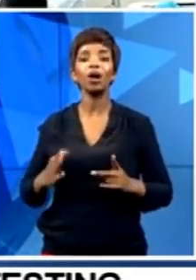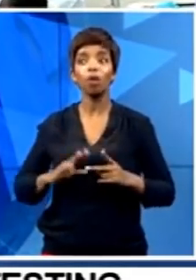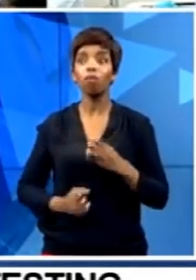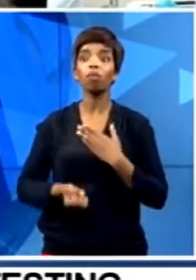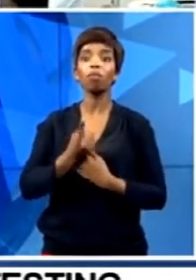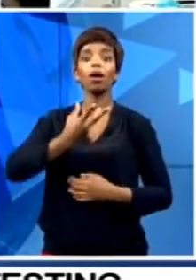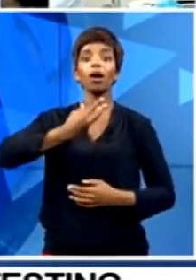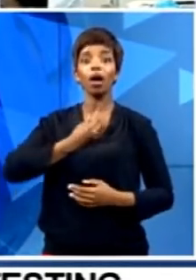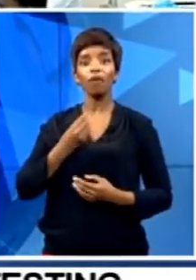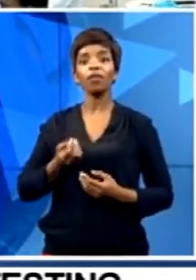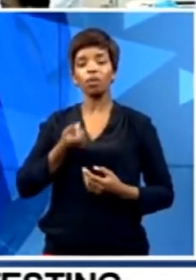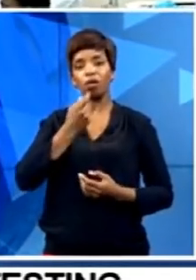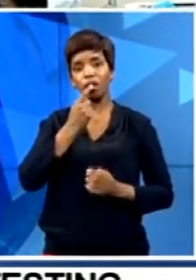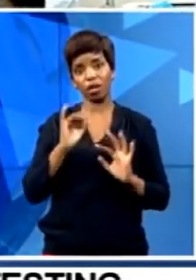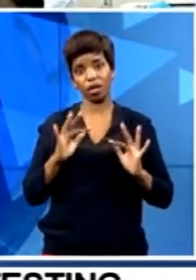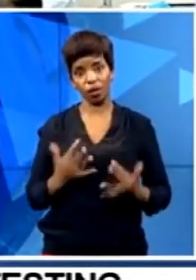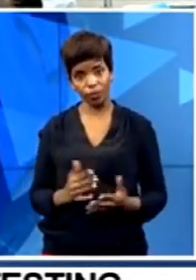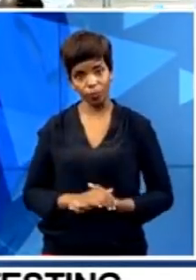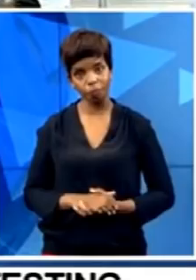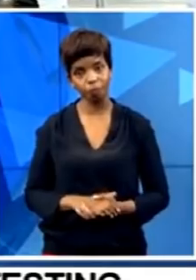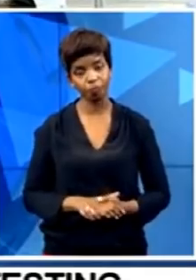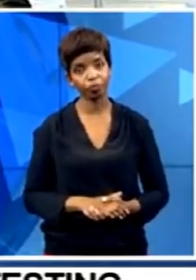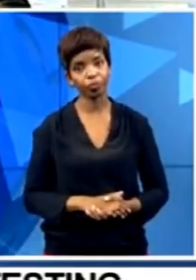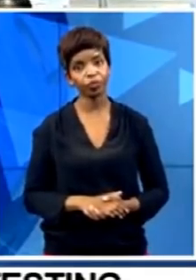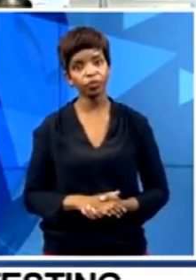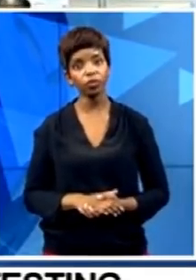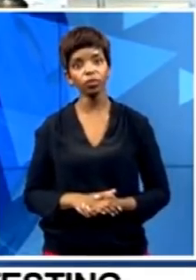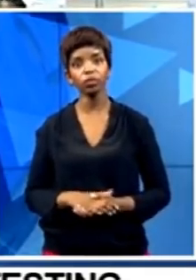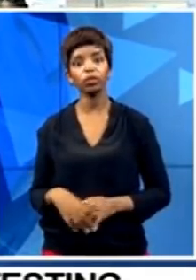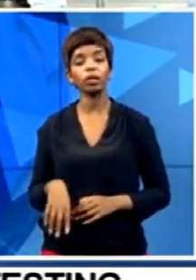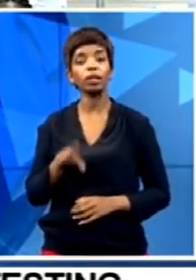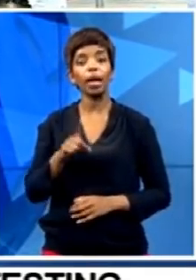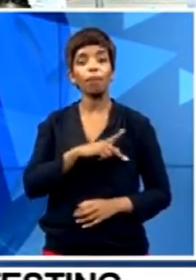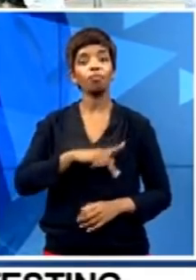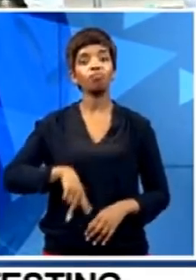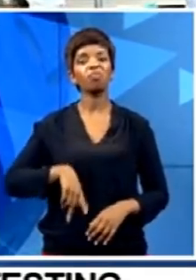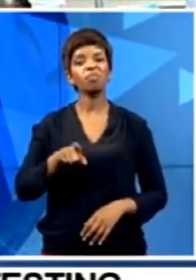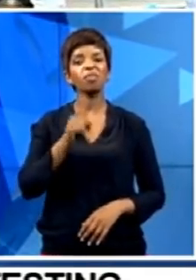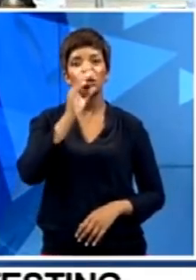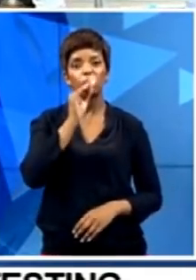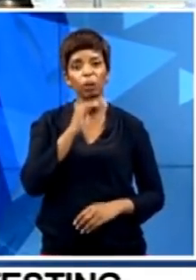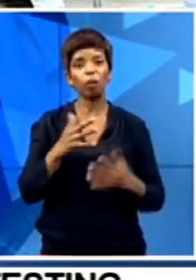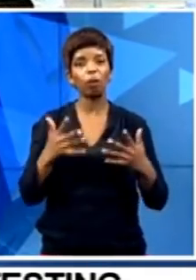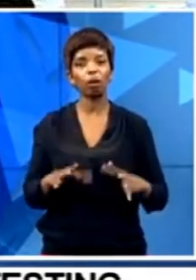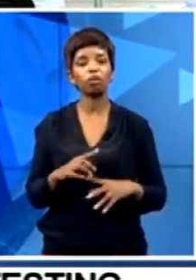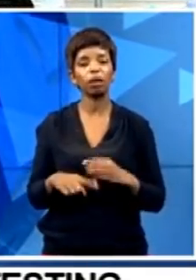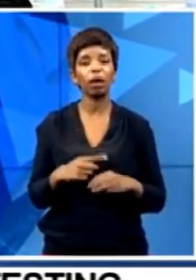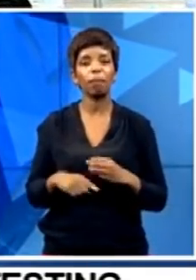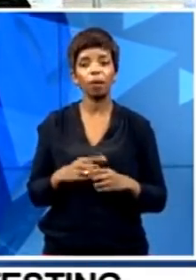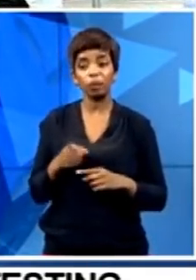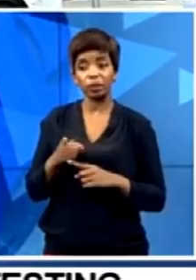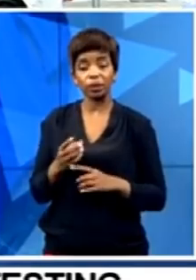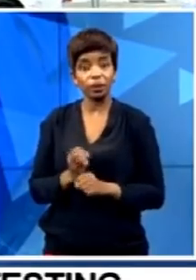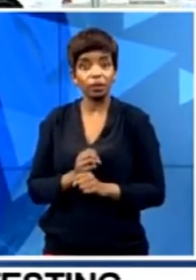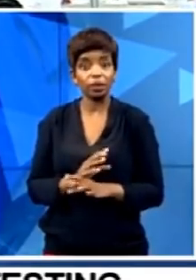studio. Yeah, the Premier was talking about prevention. That's so important. Prevention is so important. Then you don't have to deal